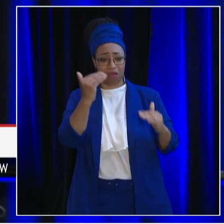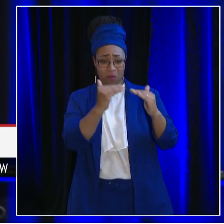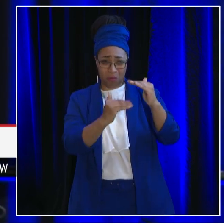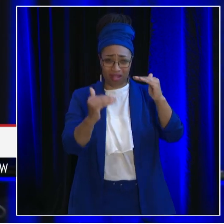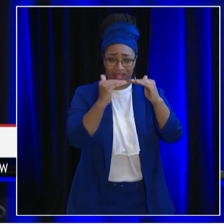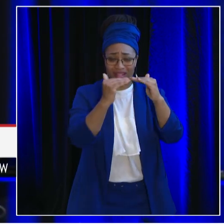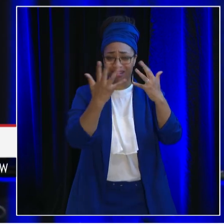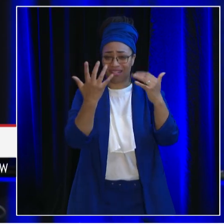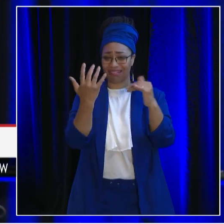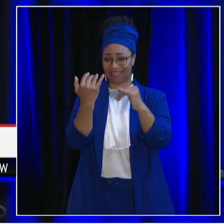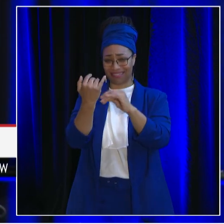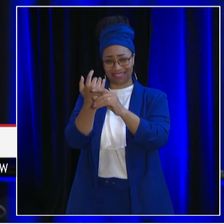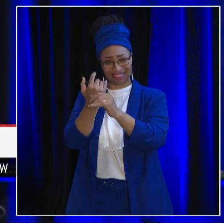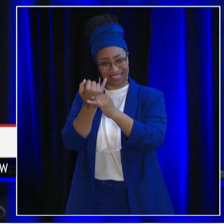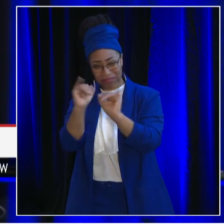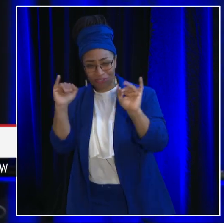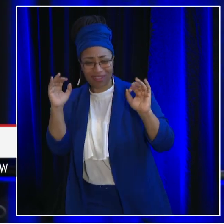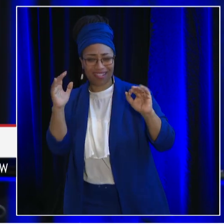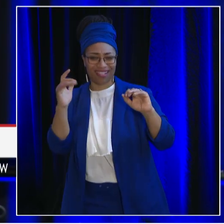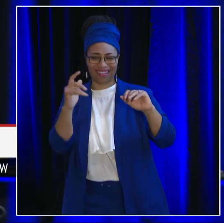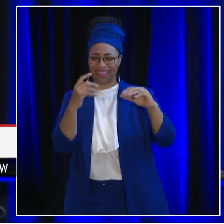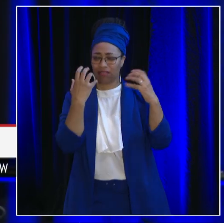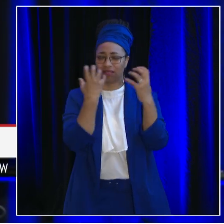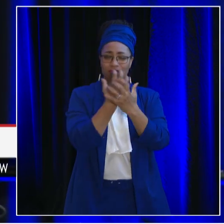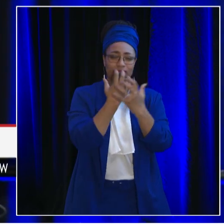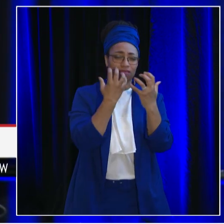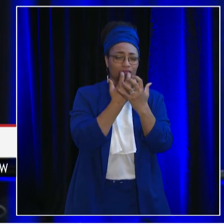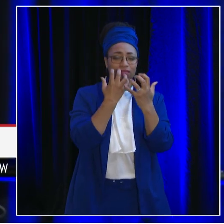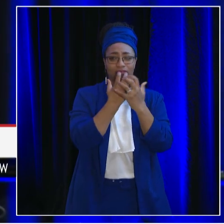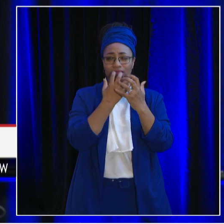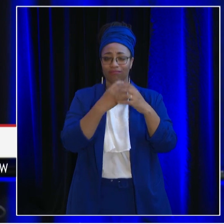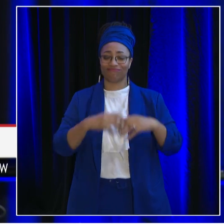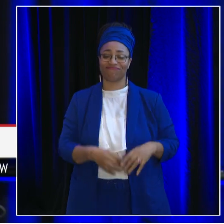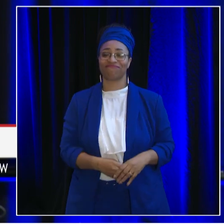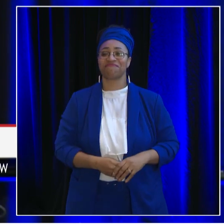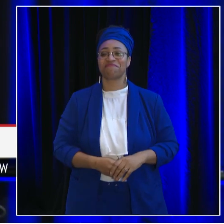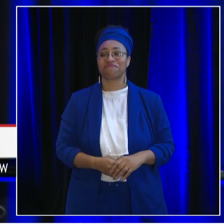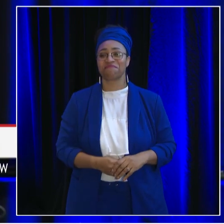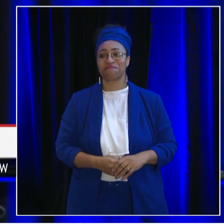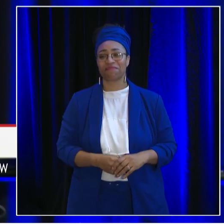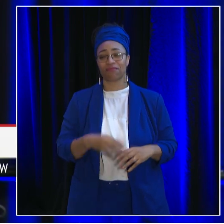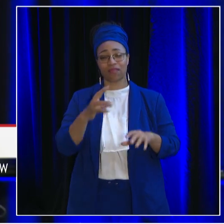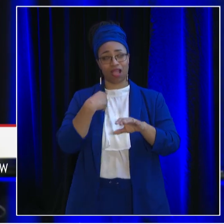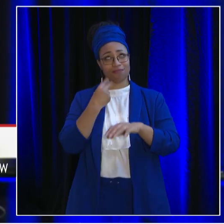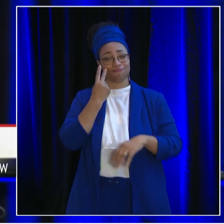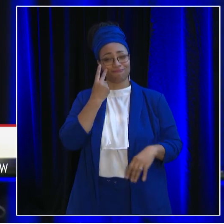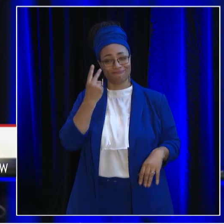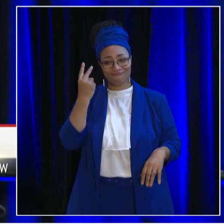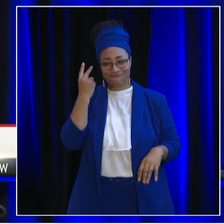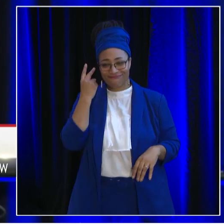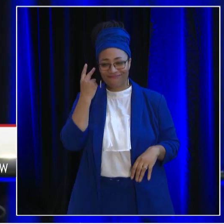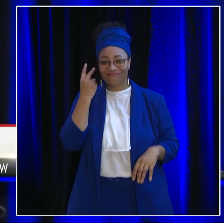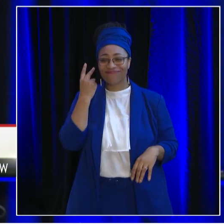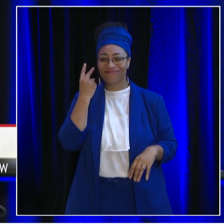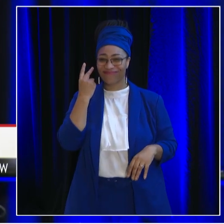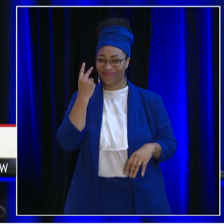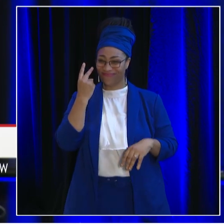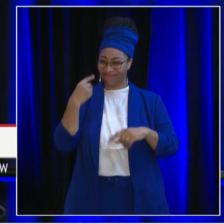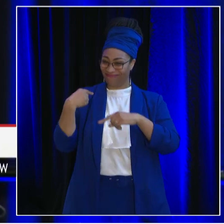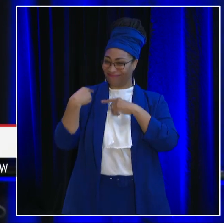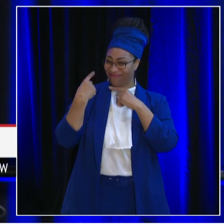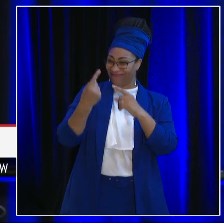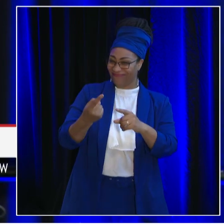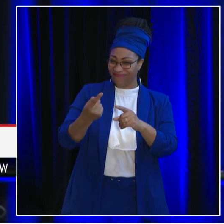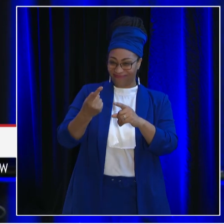have gathered here today to recall how the course of history has changed 162 years